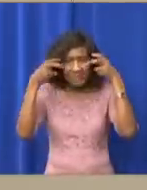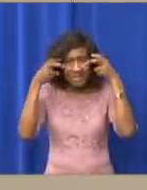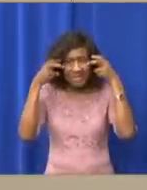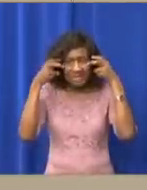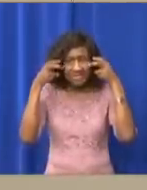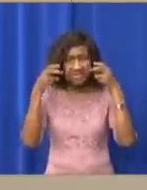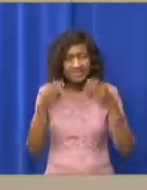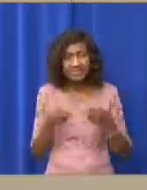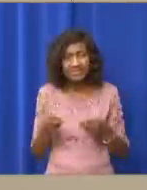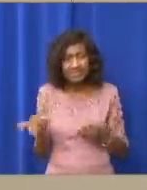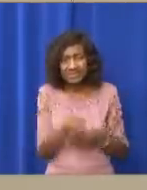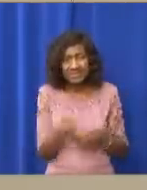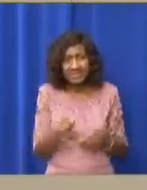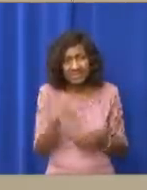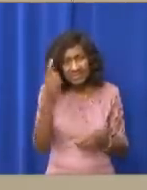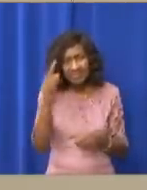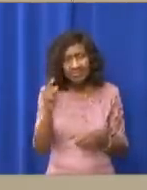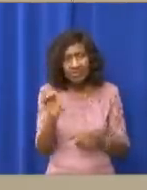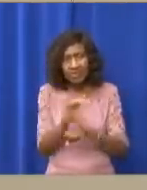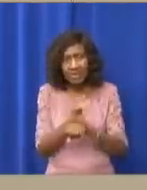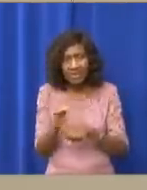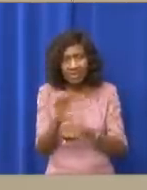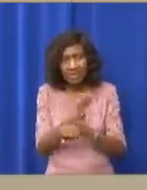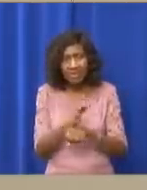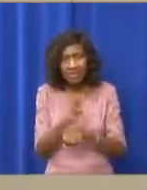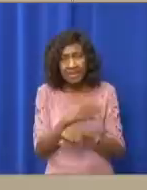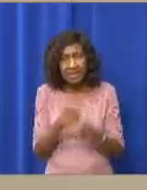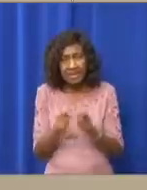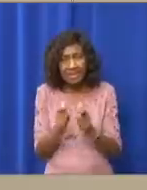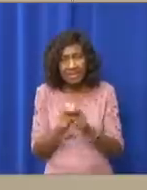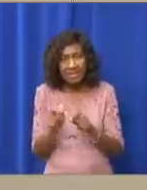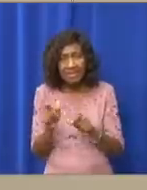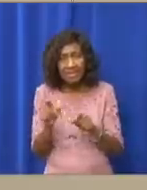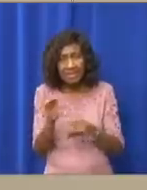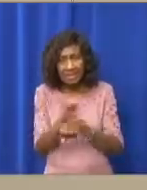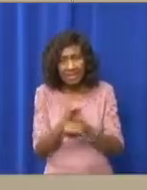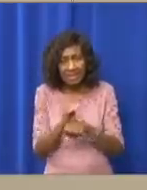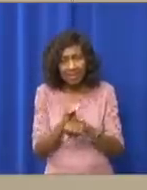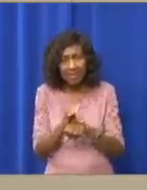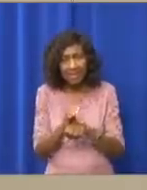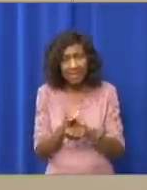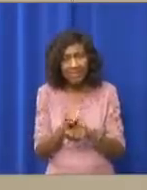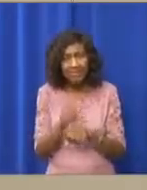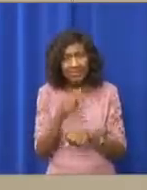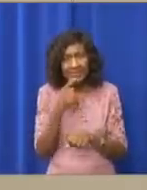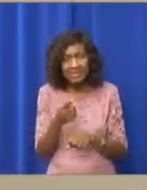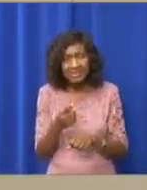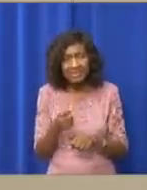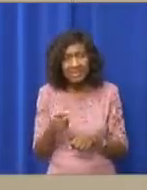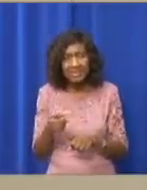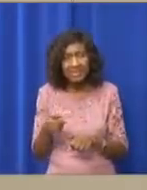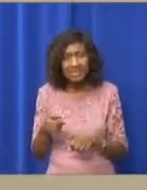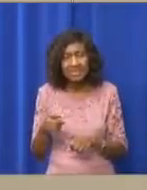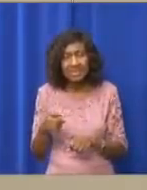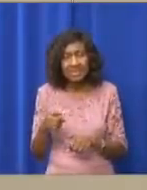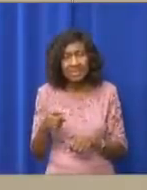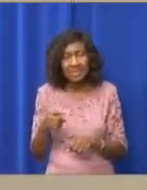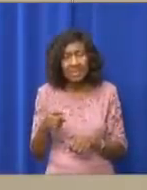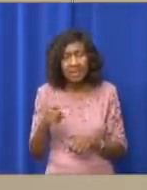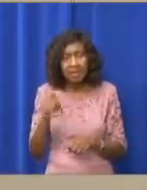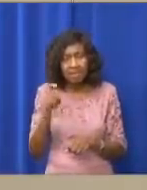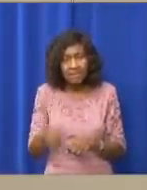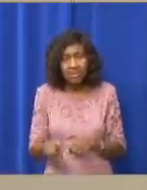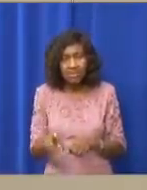we've made for Cayman Brac and Little Cayman. And essentially, they require the wearing of masks in